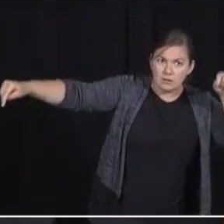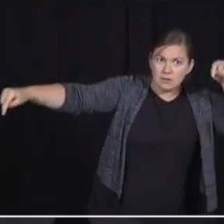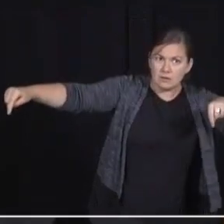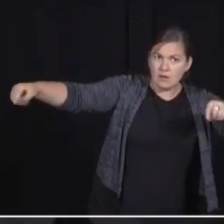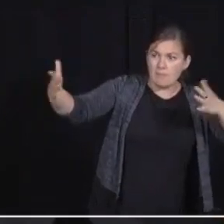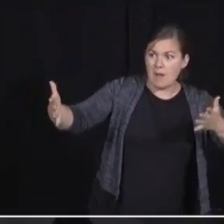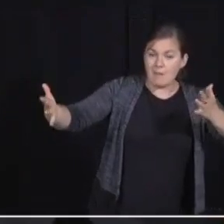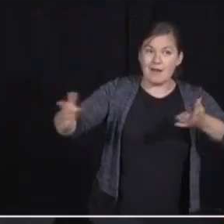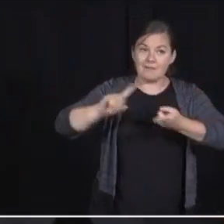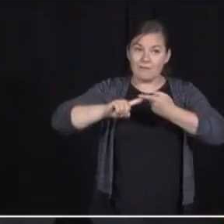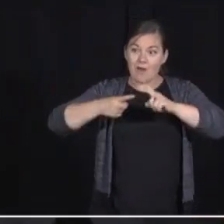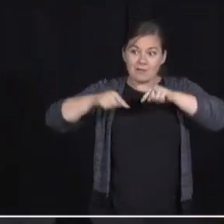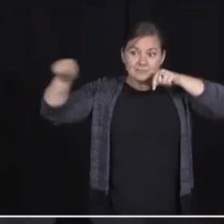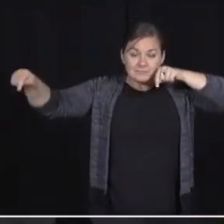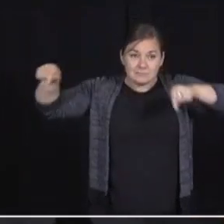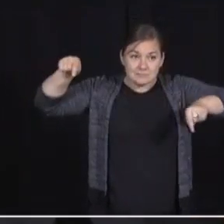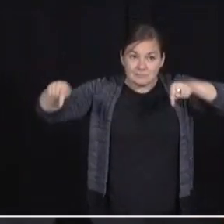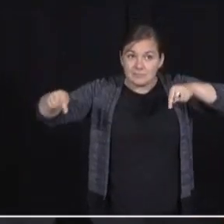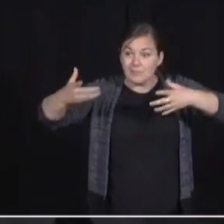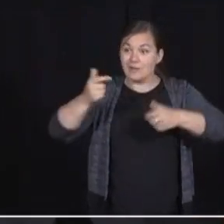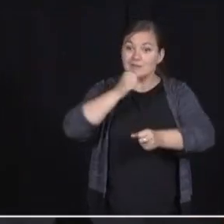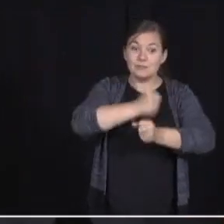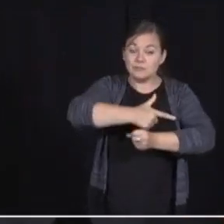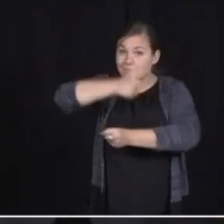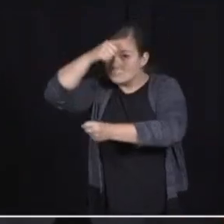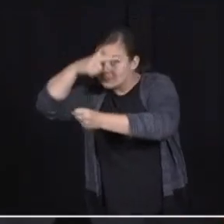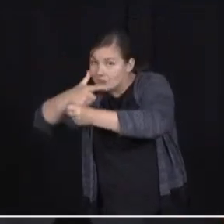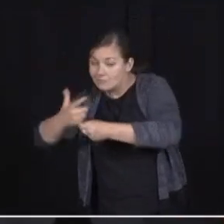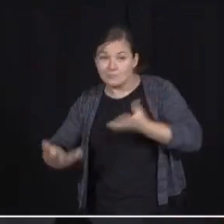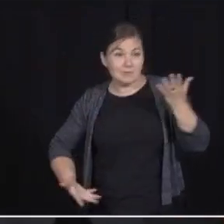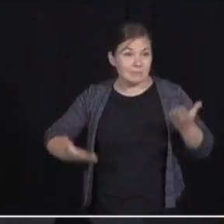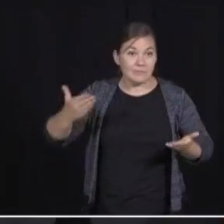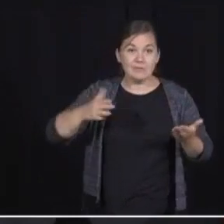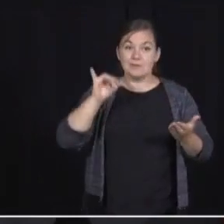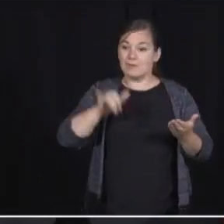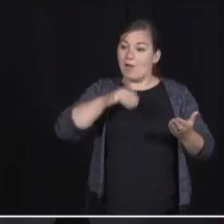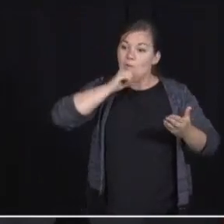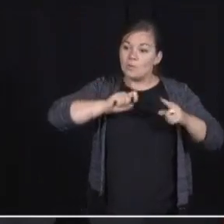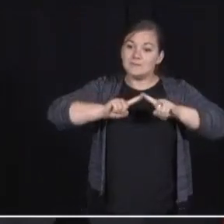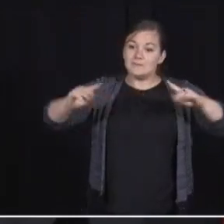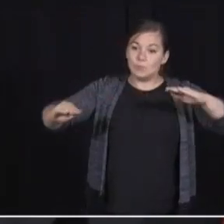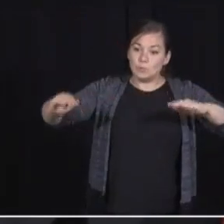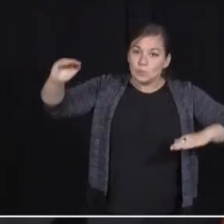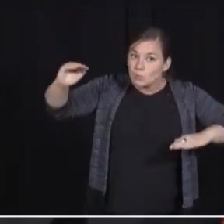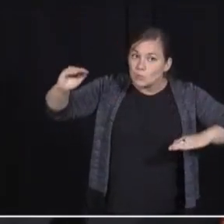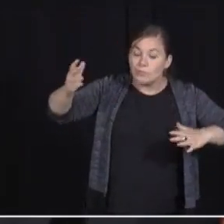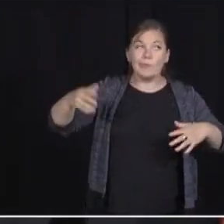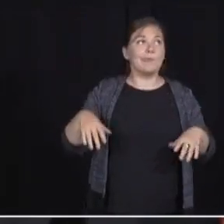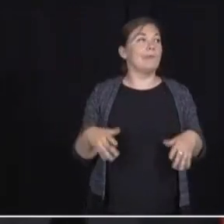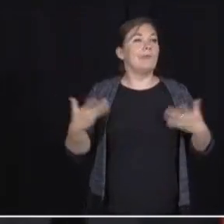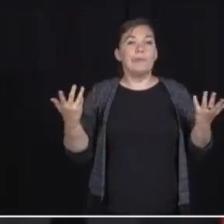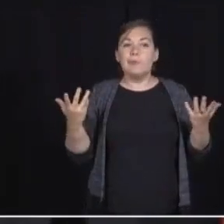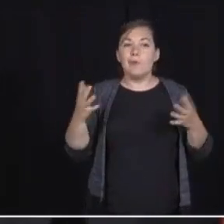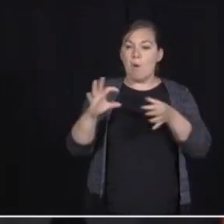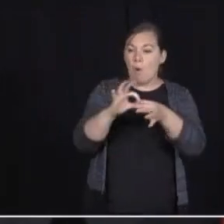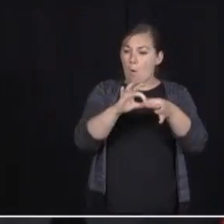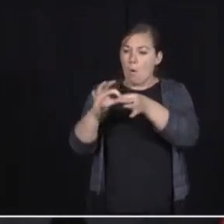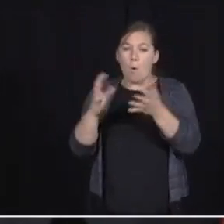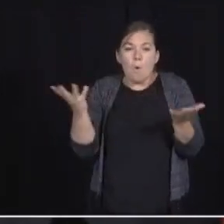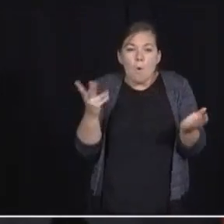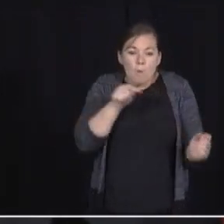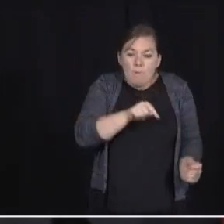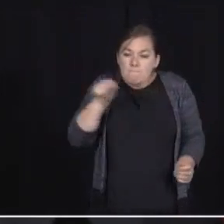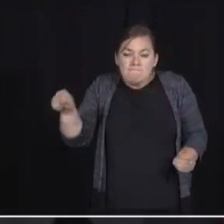They might be siblings in different grades. And trying to investigate, do we think they actually infected each